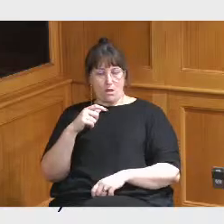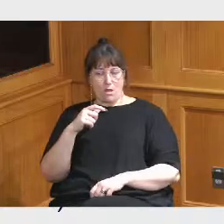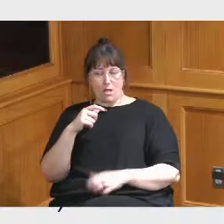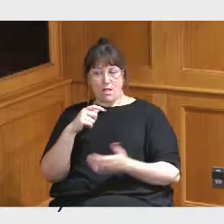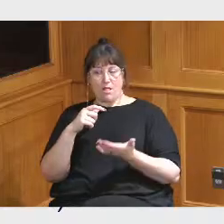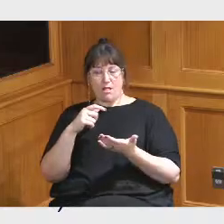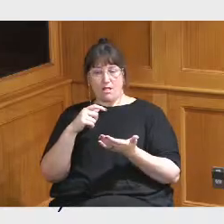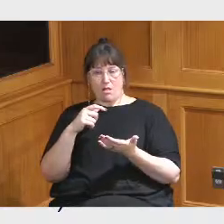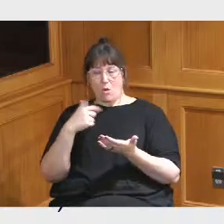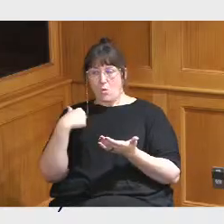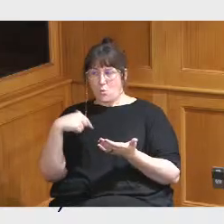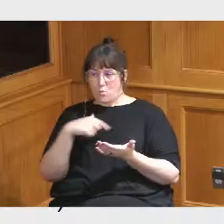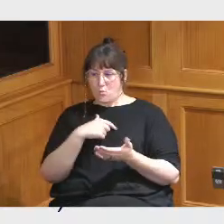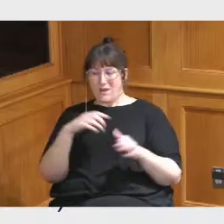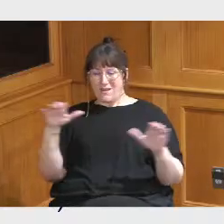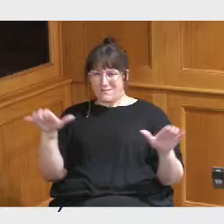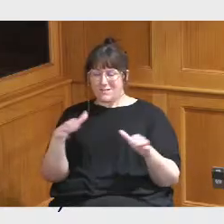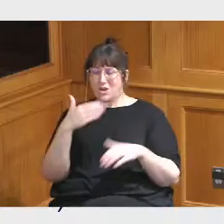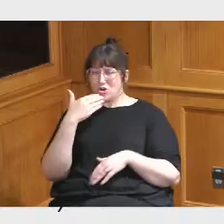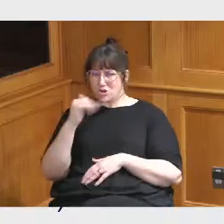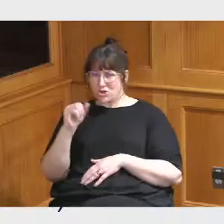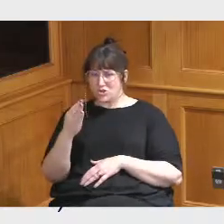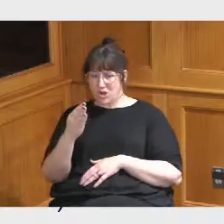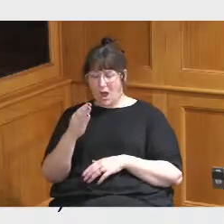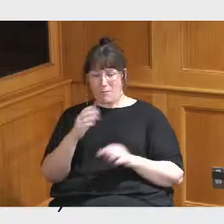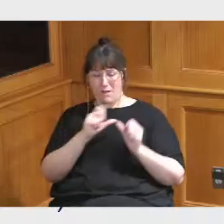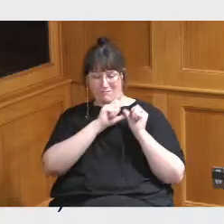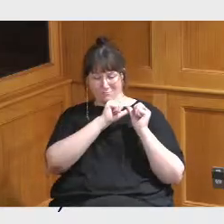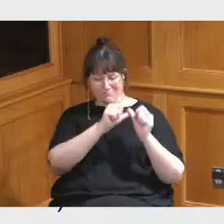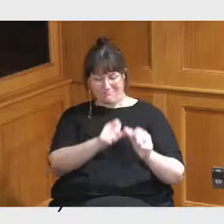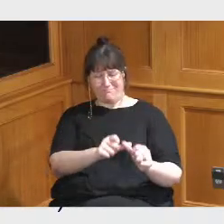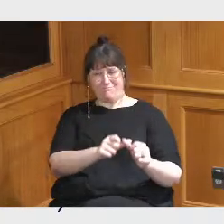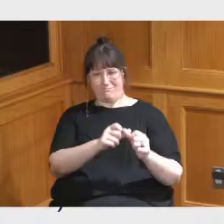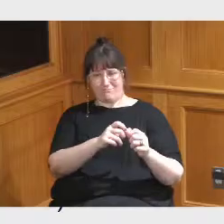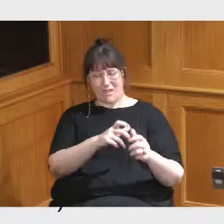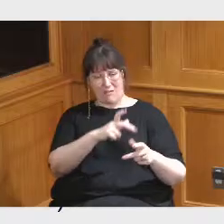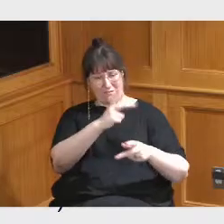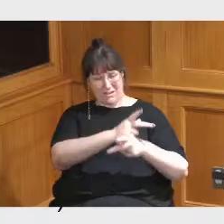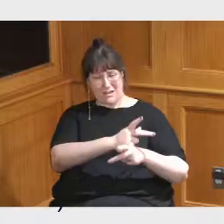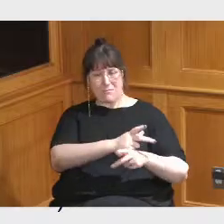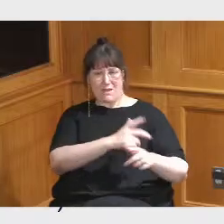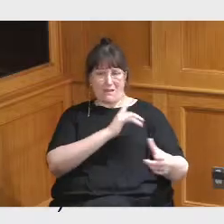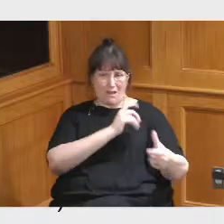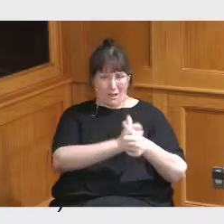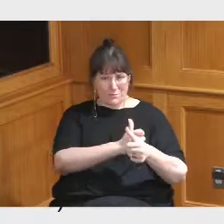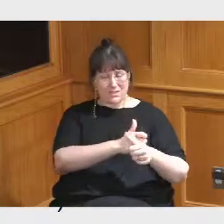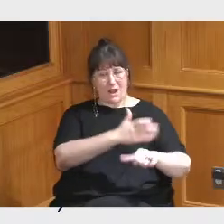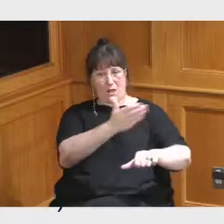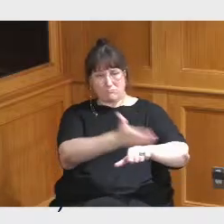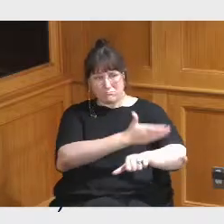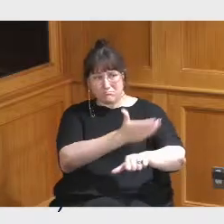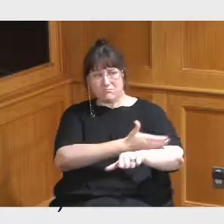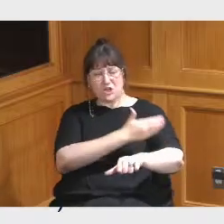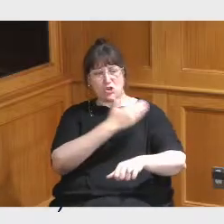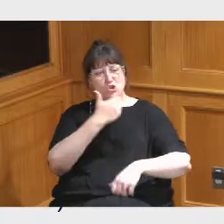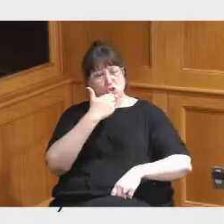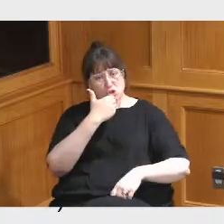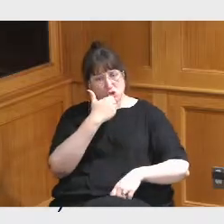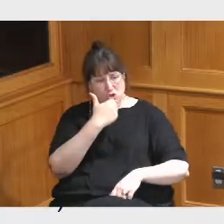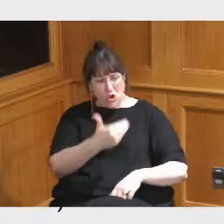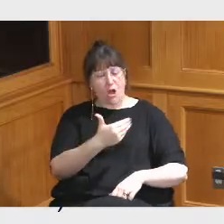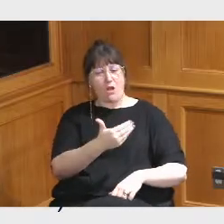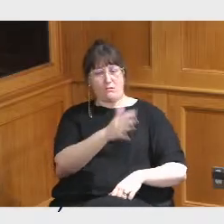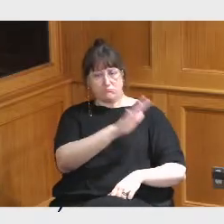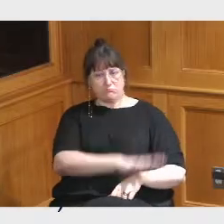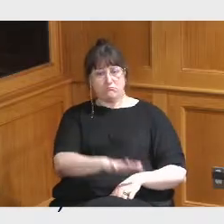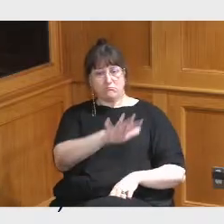that we have done a really good job of keeping this stadium up to date and keeping it in good condition. And as